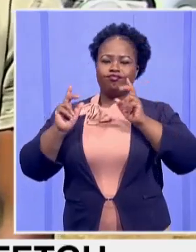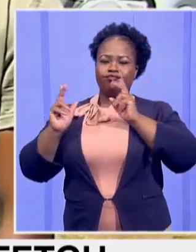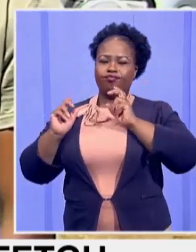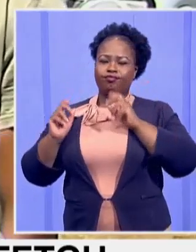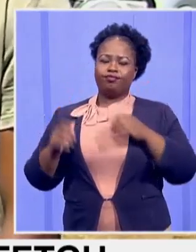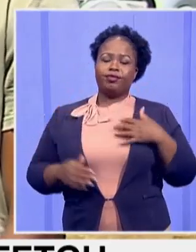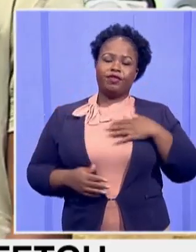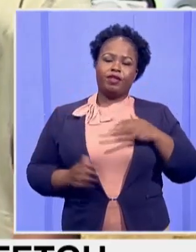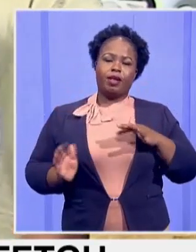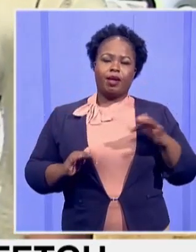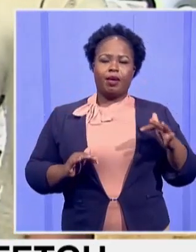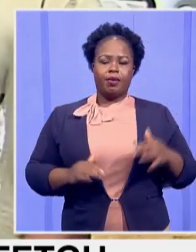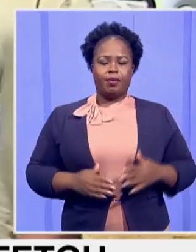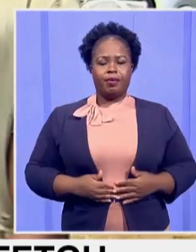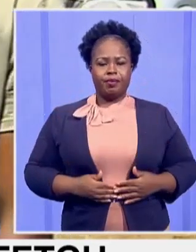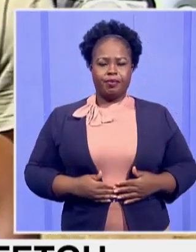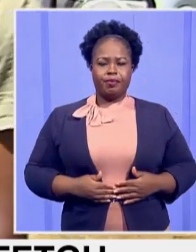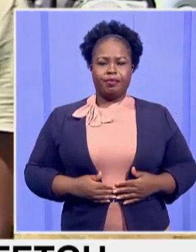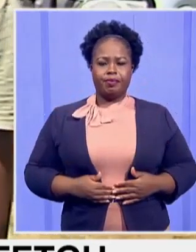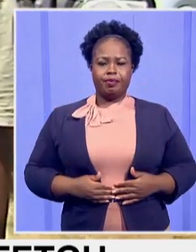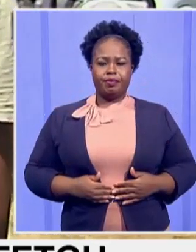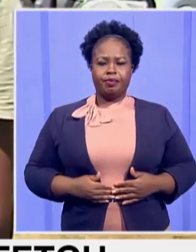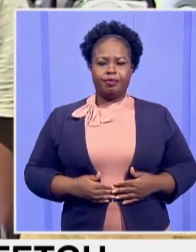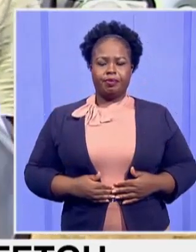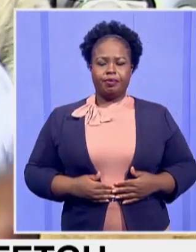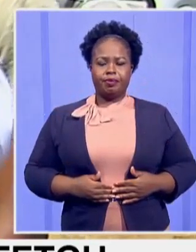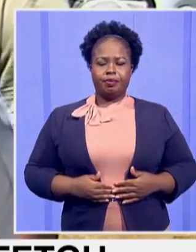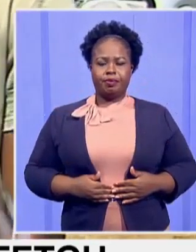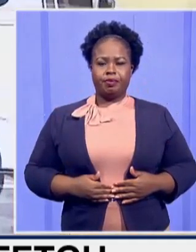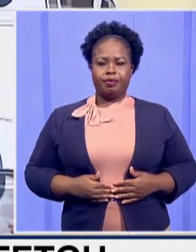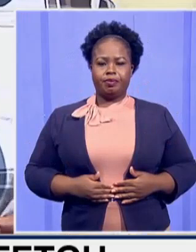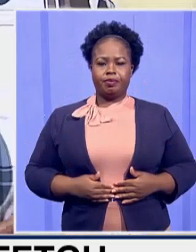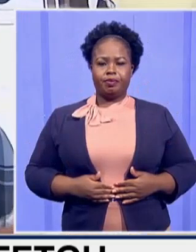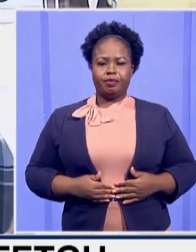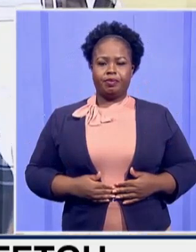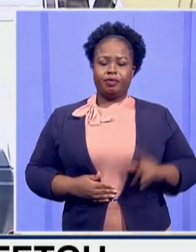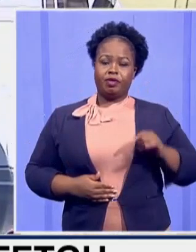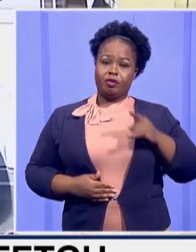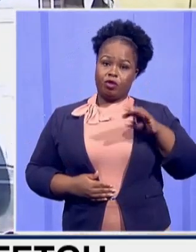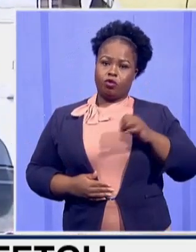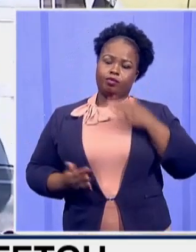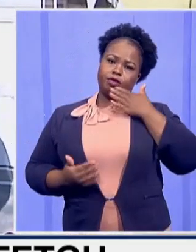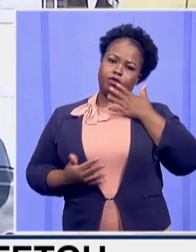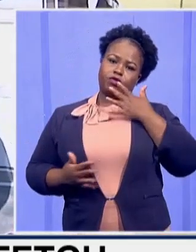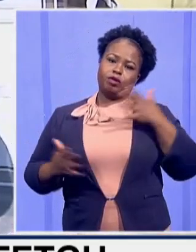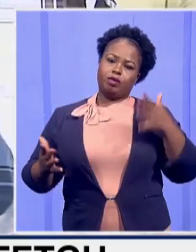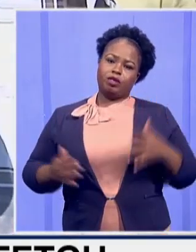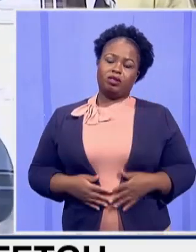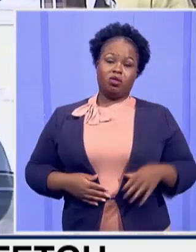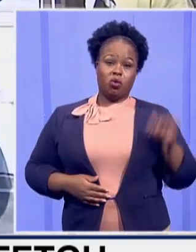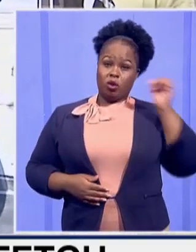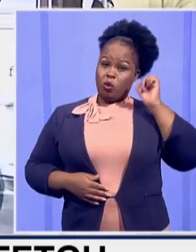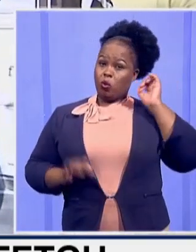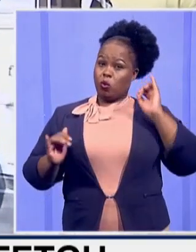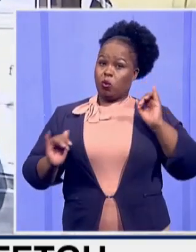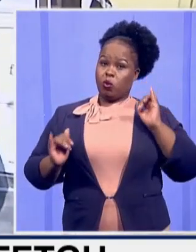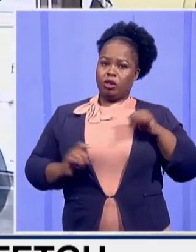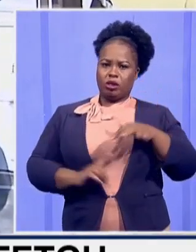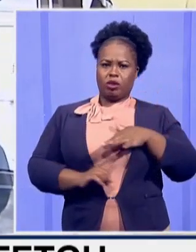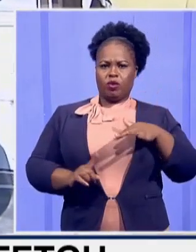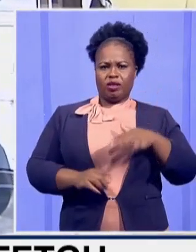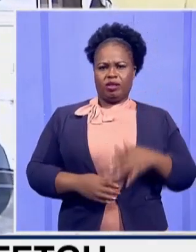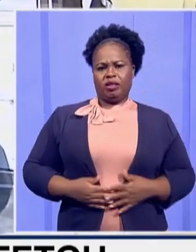how are they coping with this situation. Griselda? Thabiso, thank you very much for that. Sounds like a terrible situation